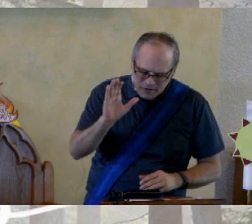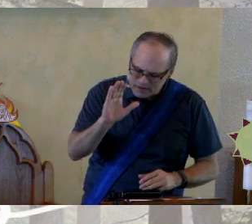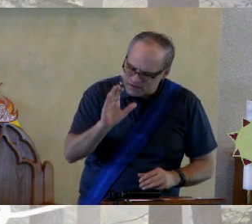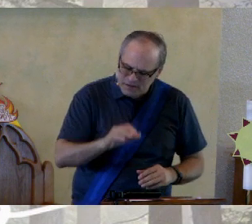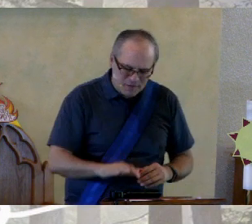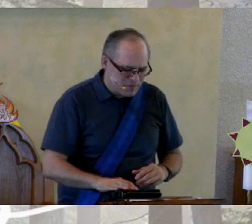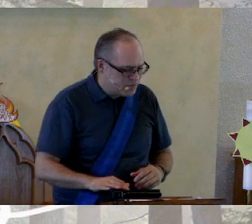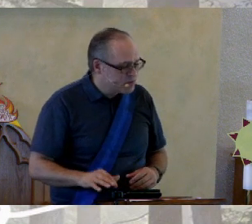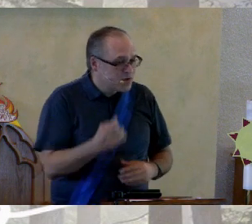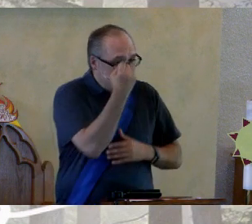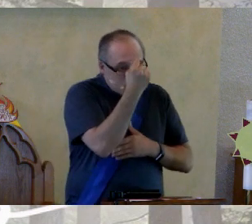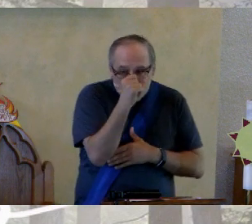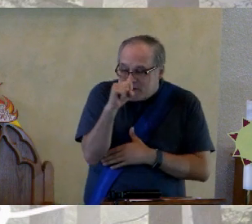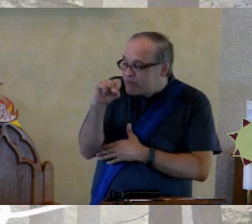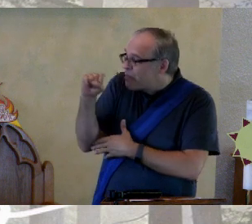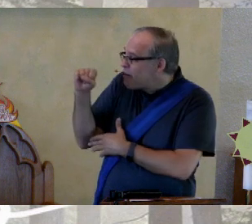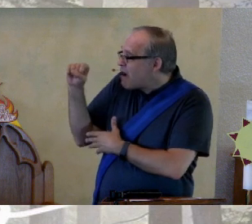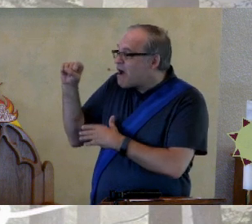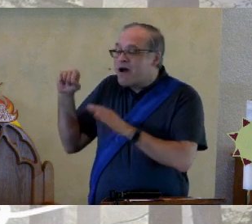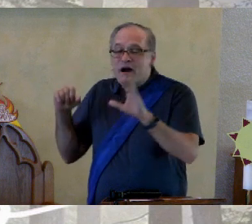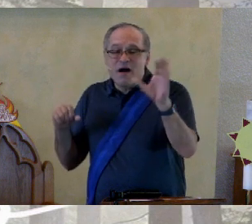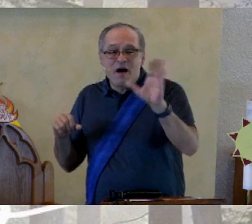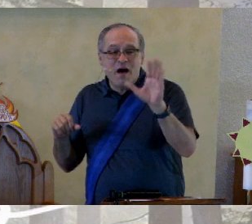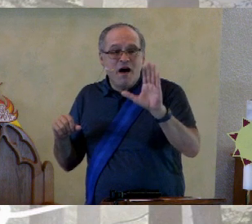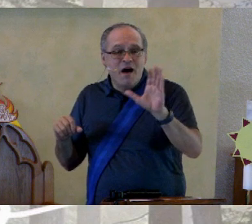back, no turning